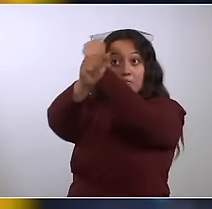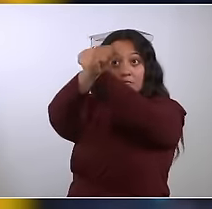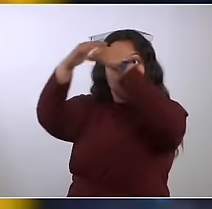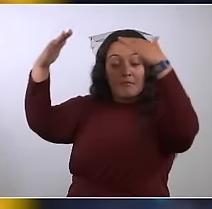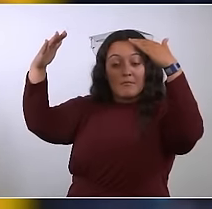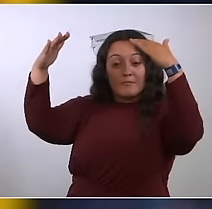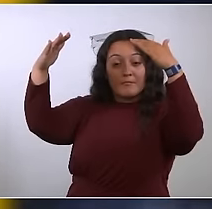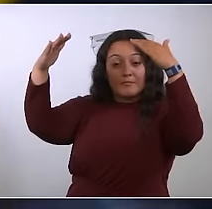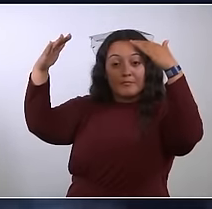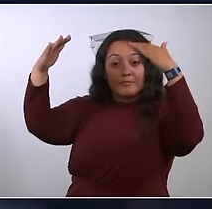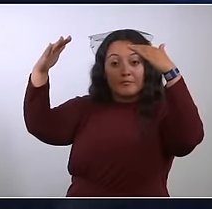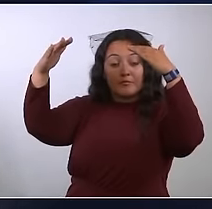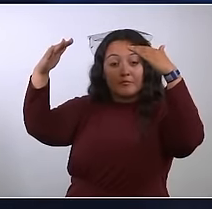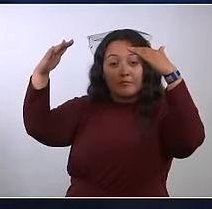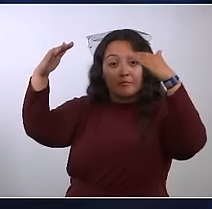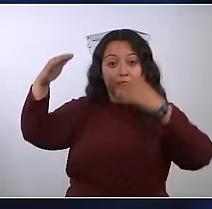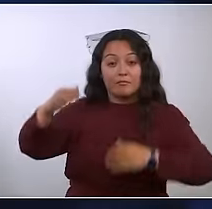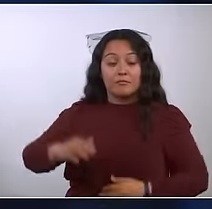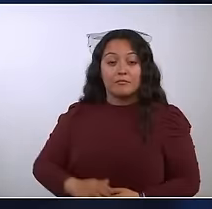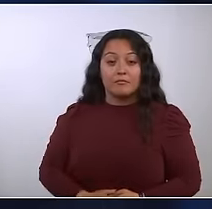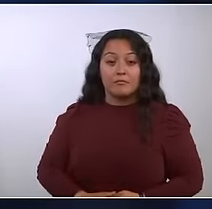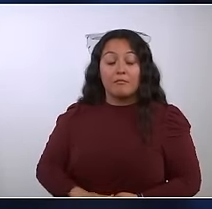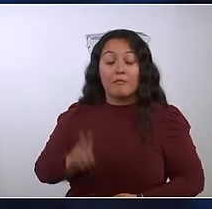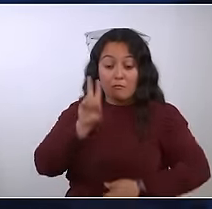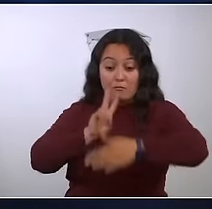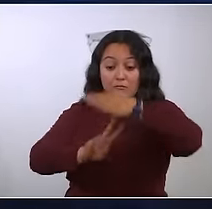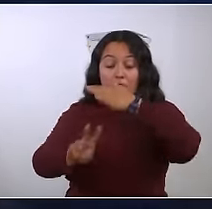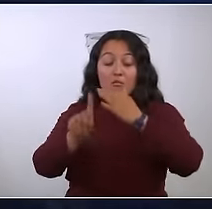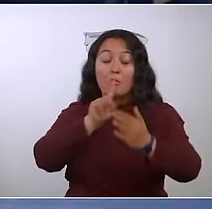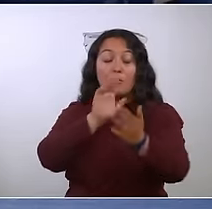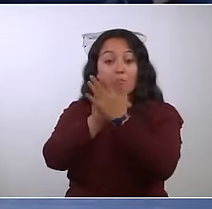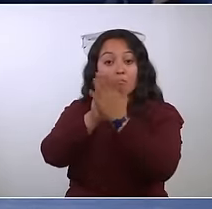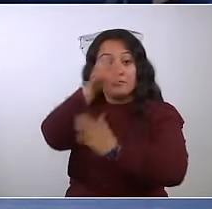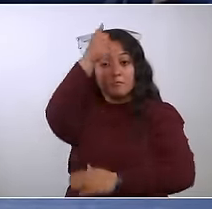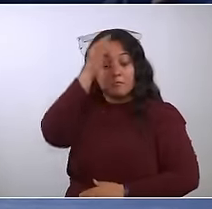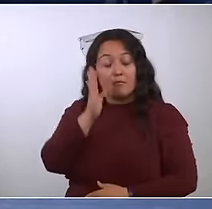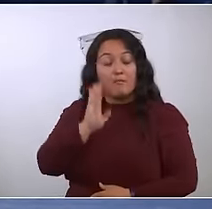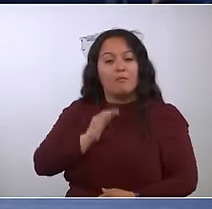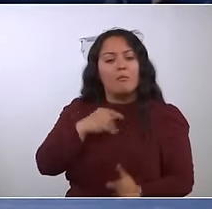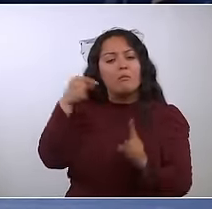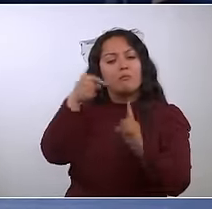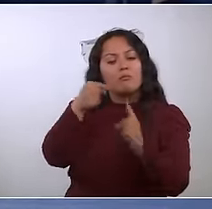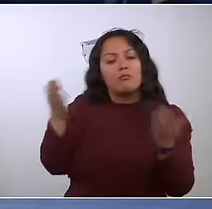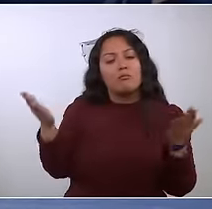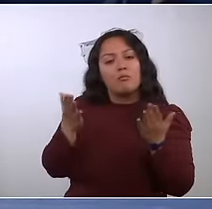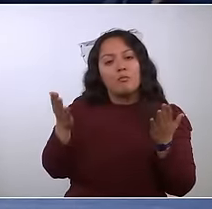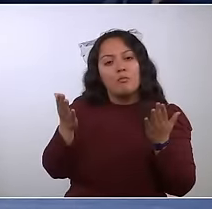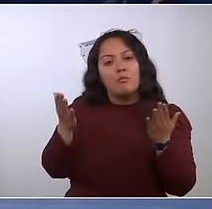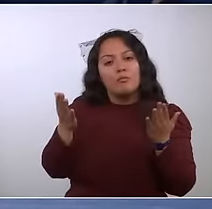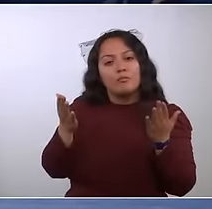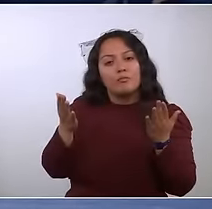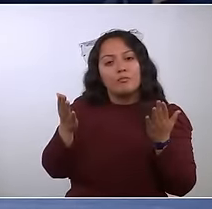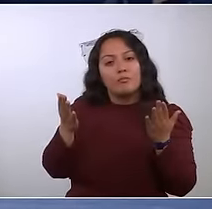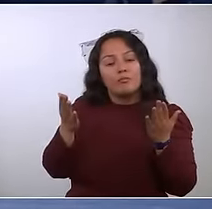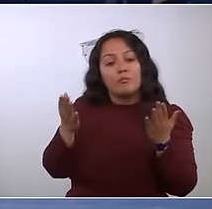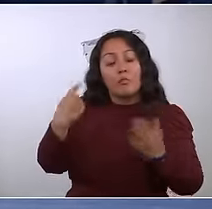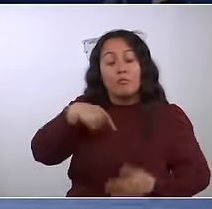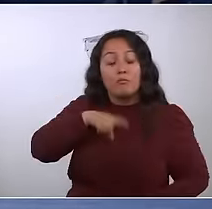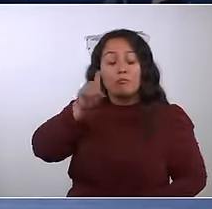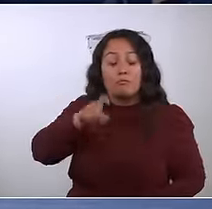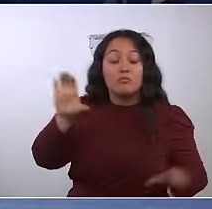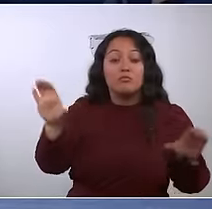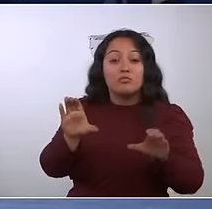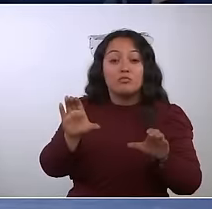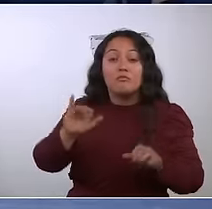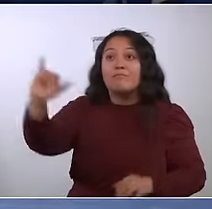Mientras la visión es adorar a Dios Todopoderoso. Well, the vision is to praise Almighty God. La misión es the mission is para hacer lo que vamos a hacer en el cielo. To